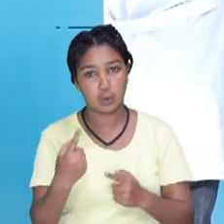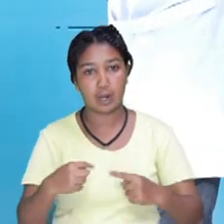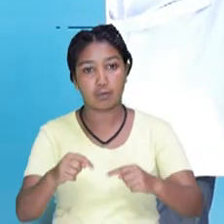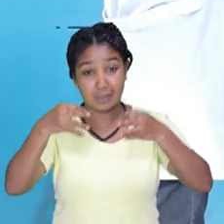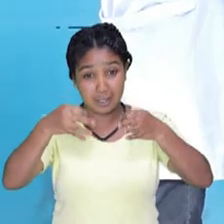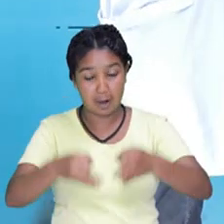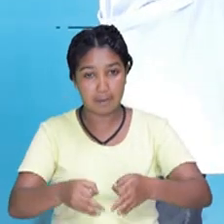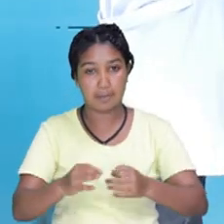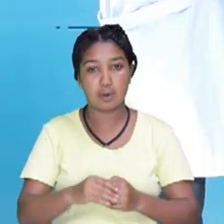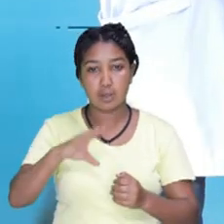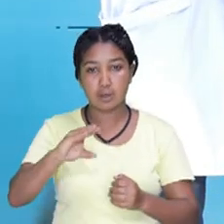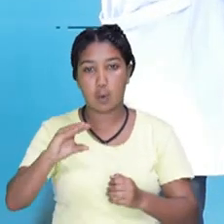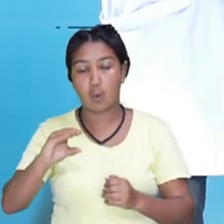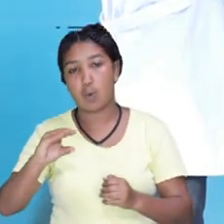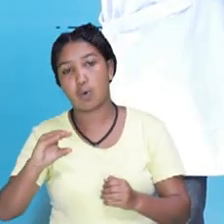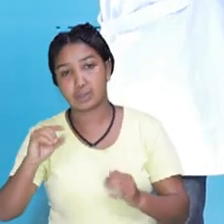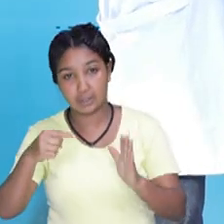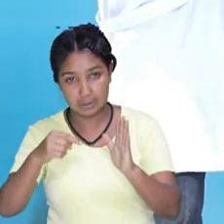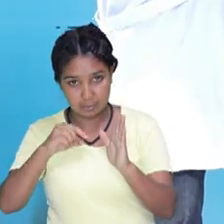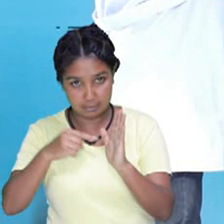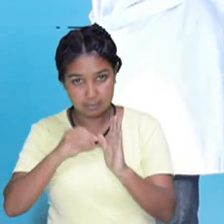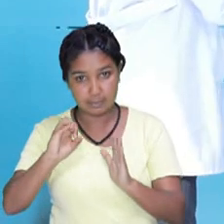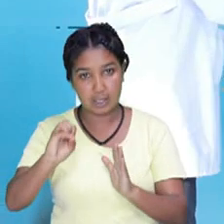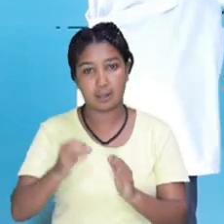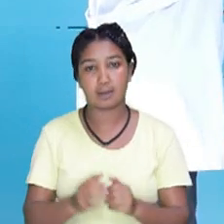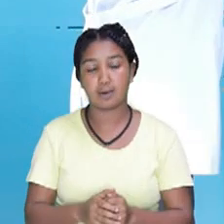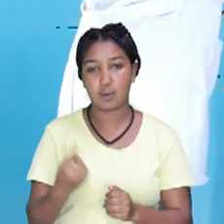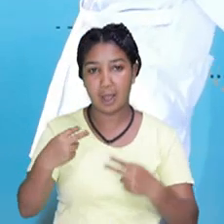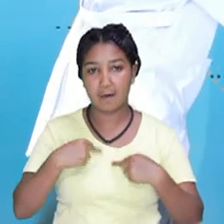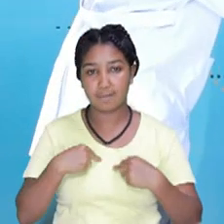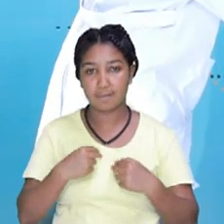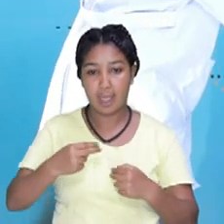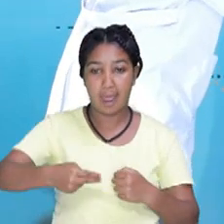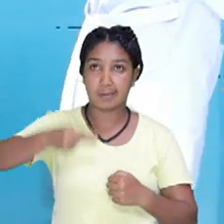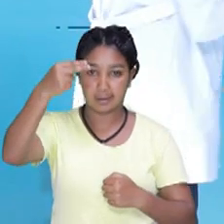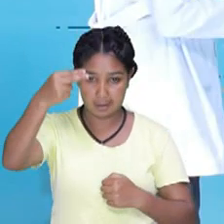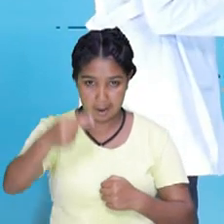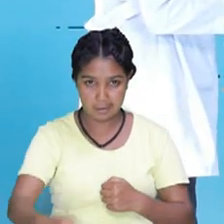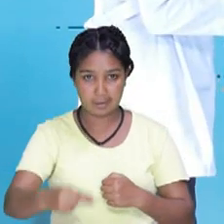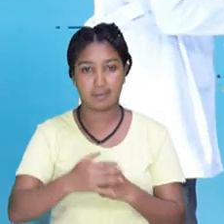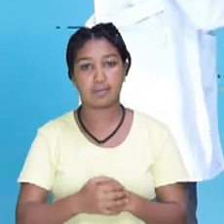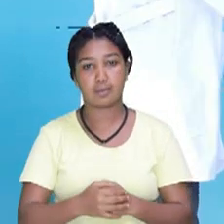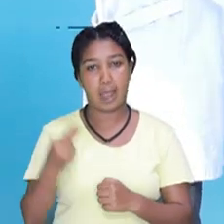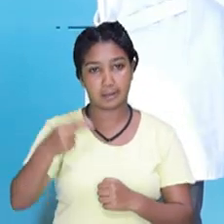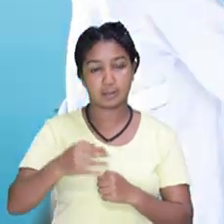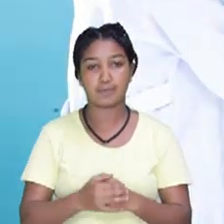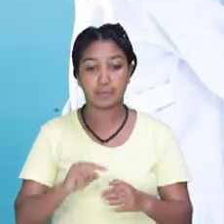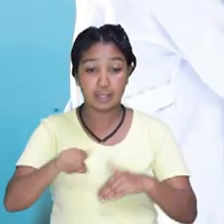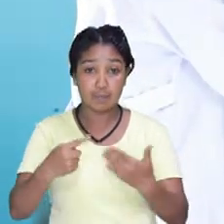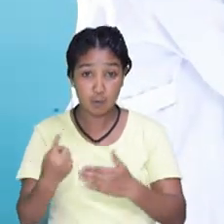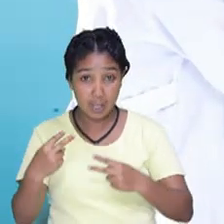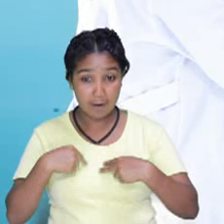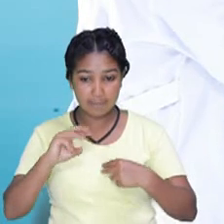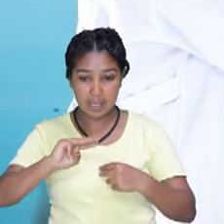try to determine the cos component, mg, cos theta. And we have height h. Here you do have h. Therefore,